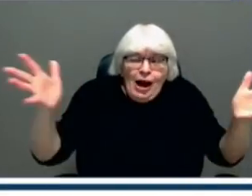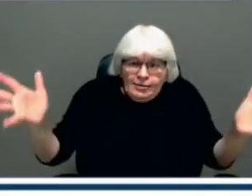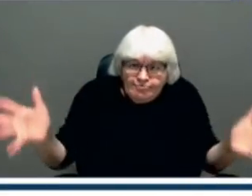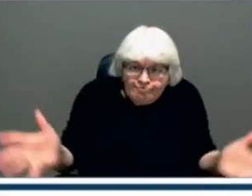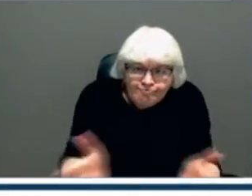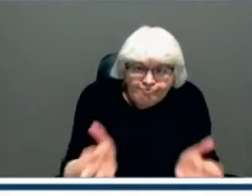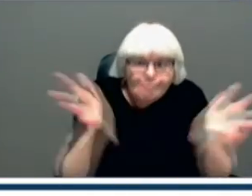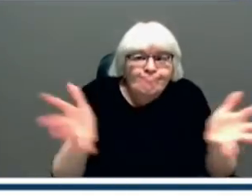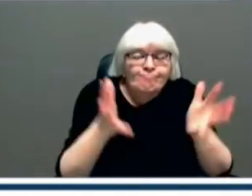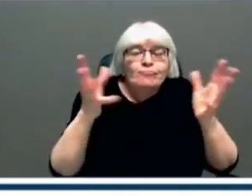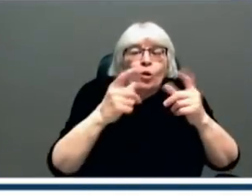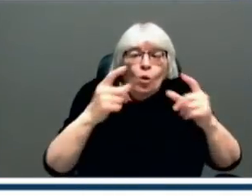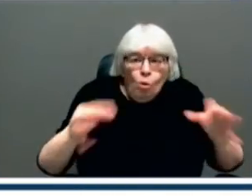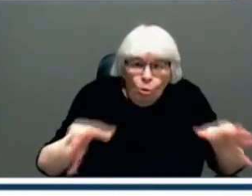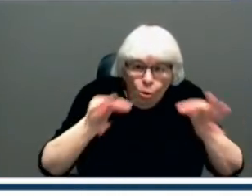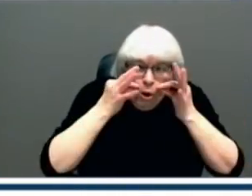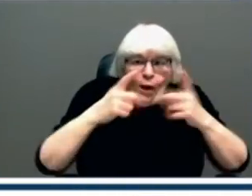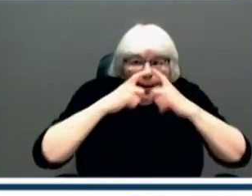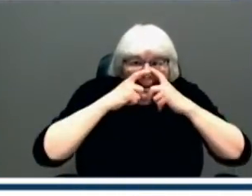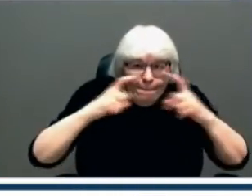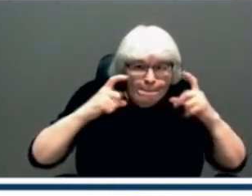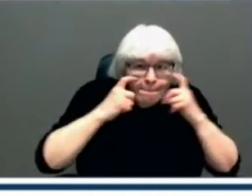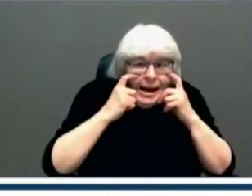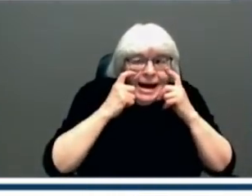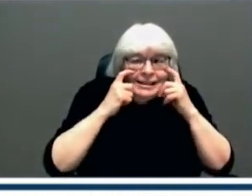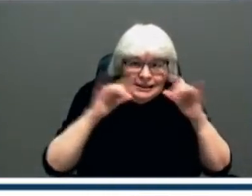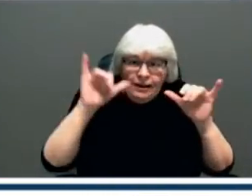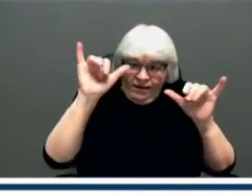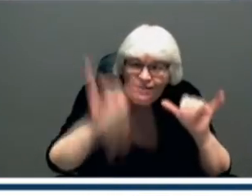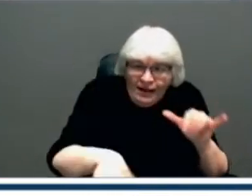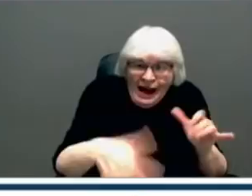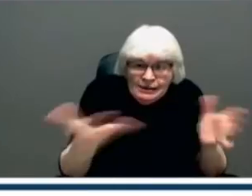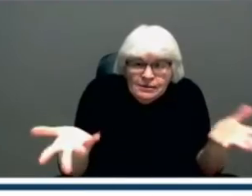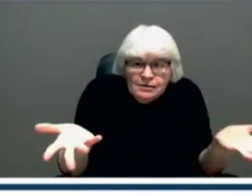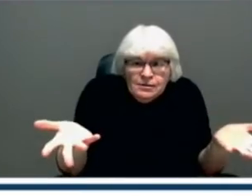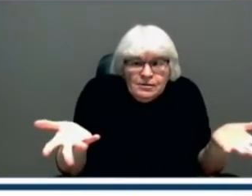continue to wear those masks. That is the public.